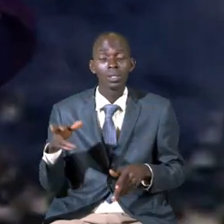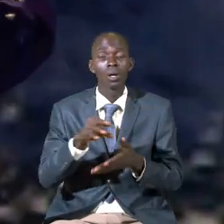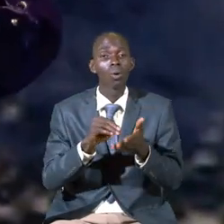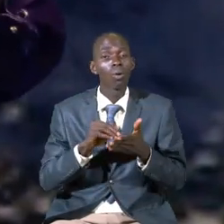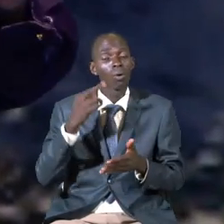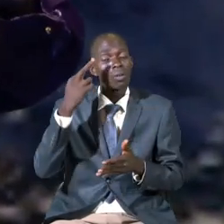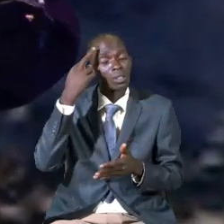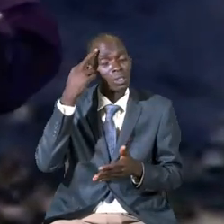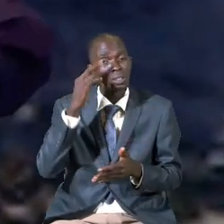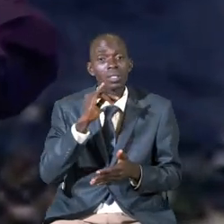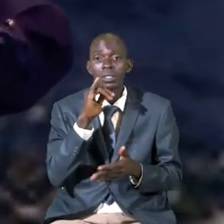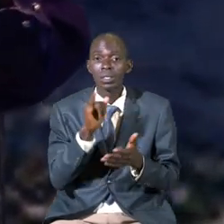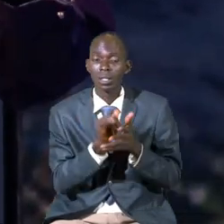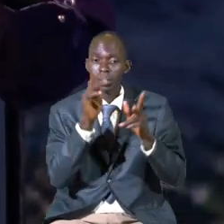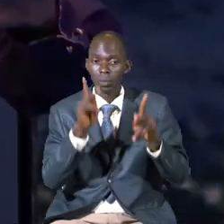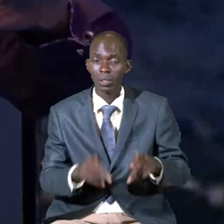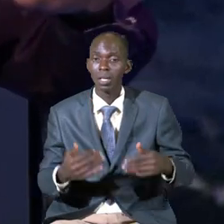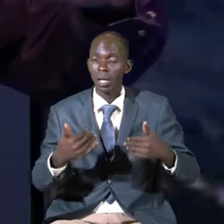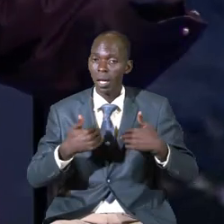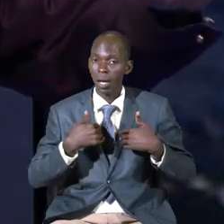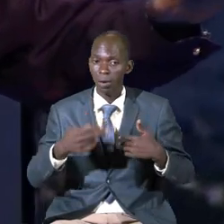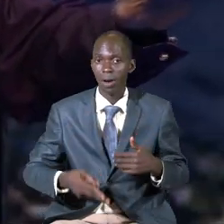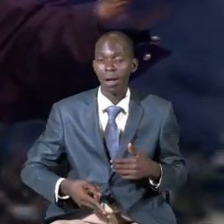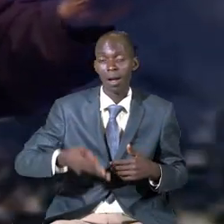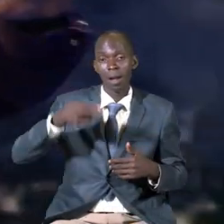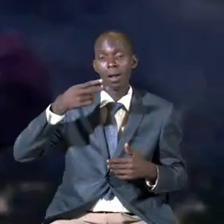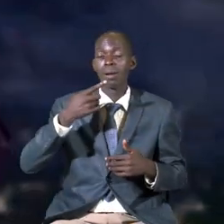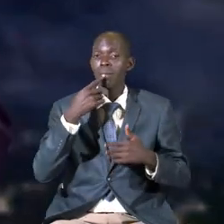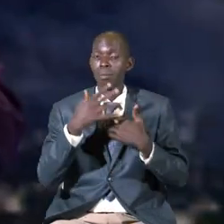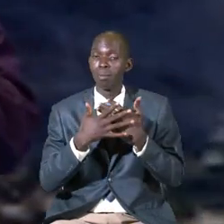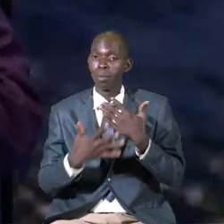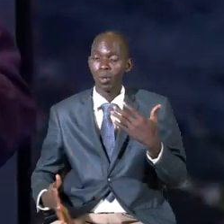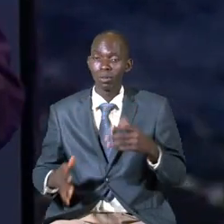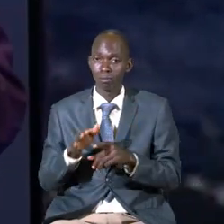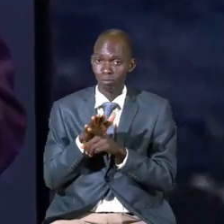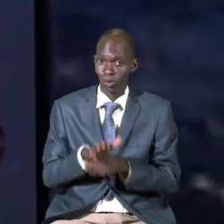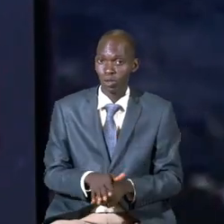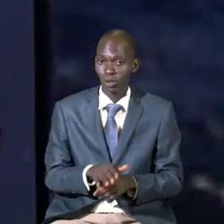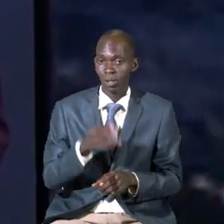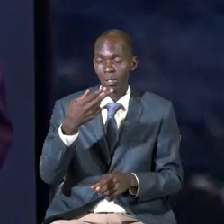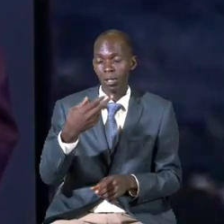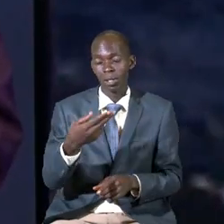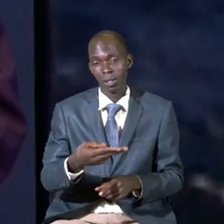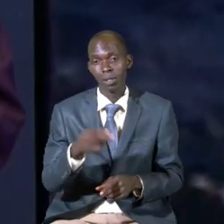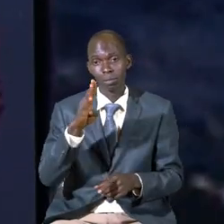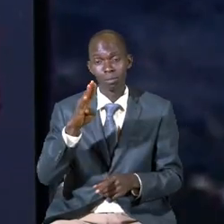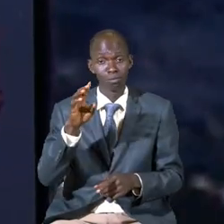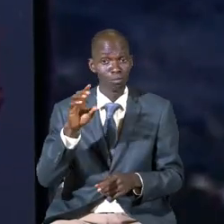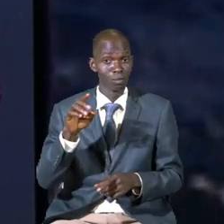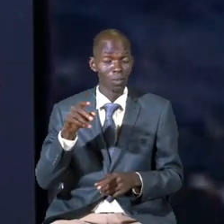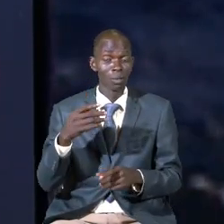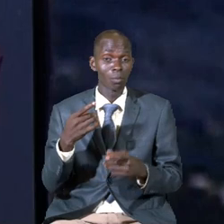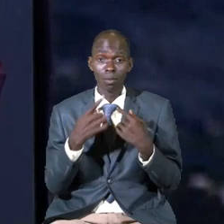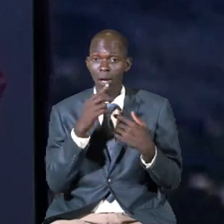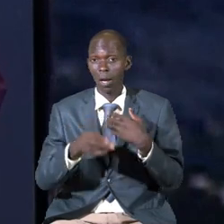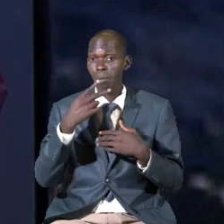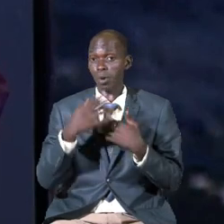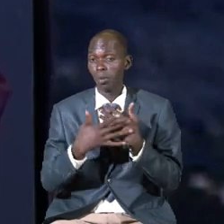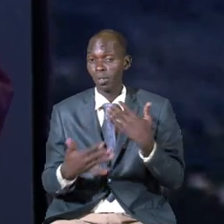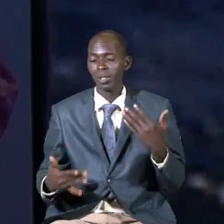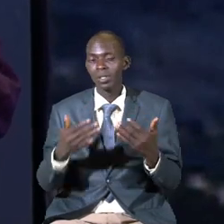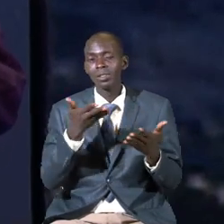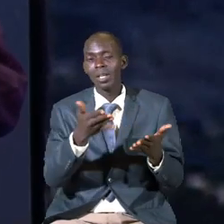fellow is having high blood pressure because there's too much blood and to reduce that